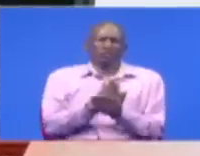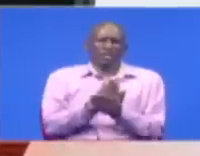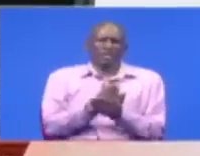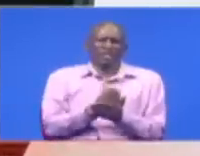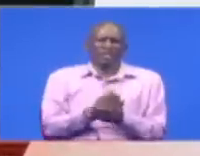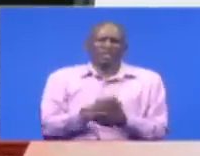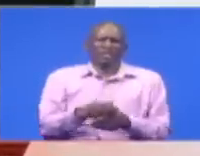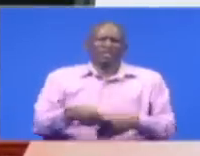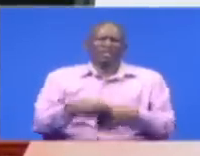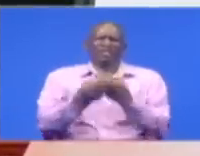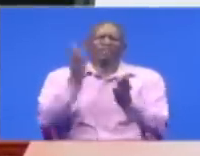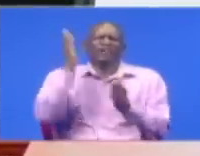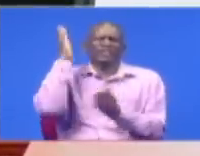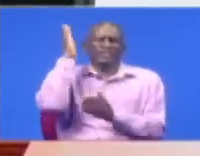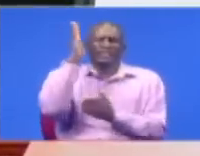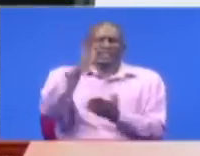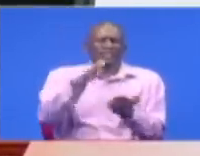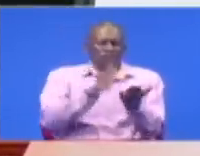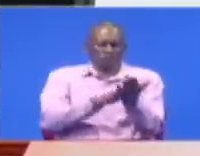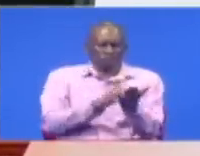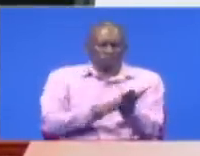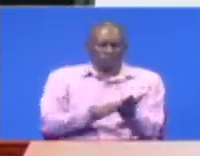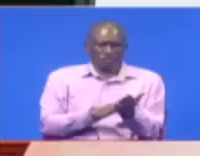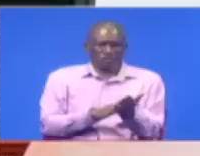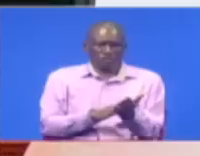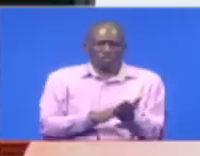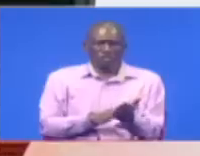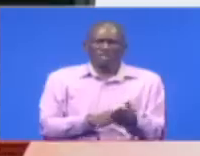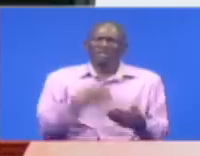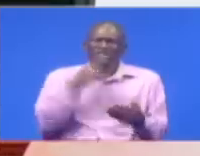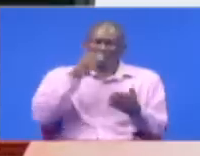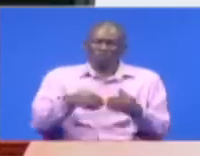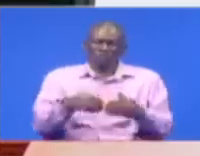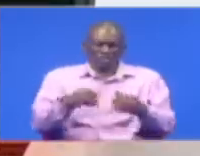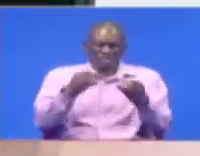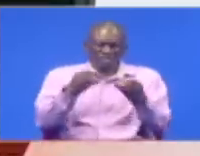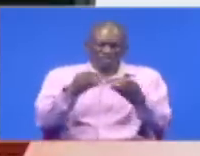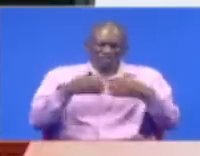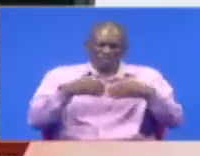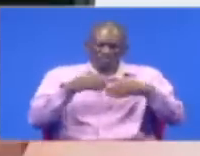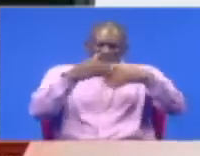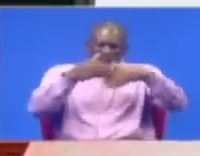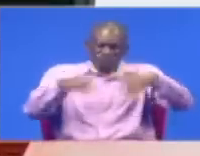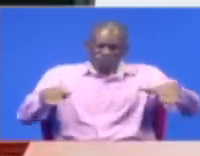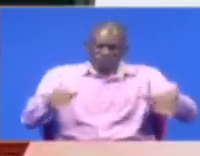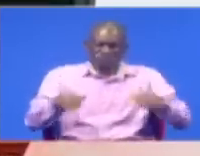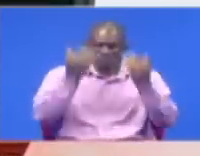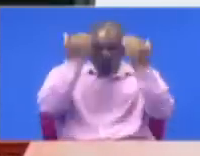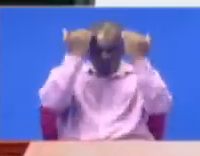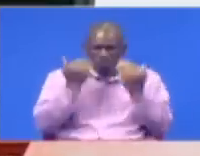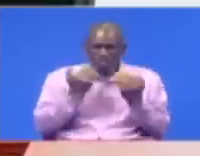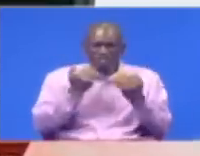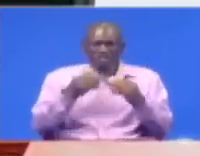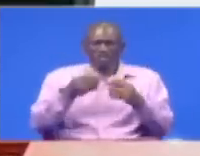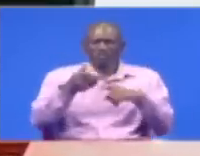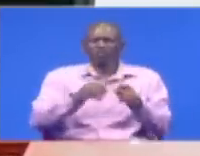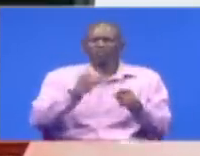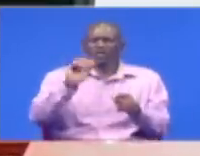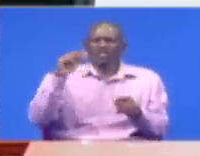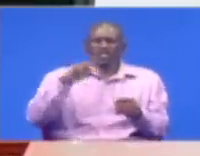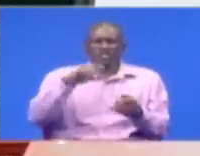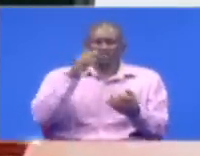direct recommendation. Let judiciary be away from Attorney General's Chambers.